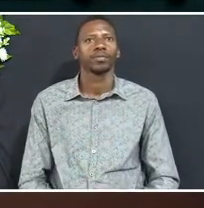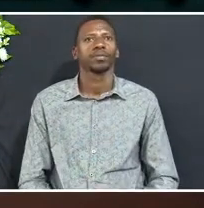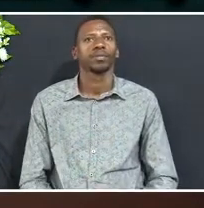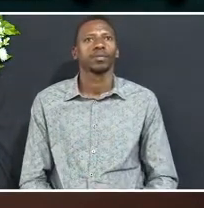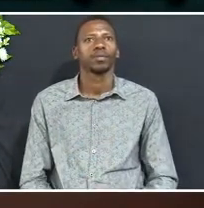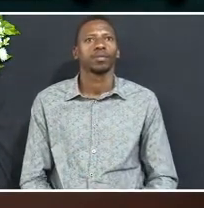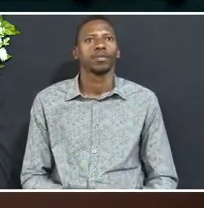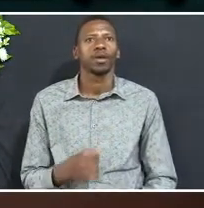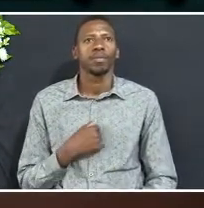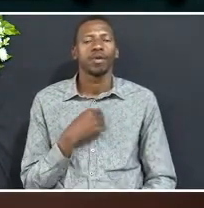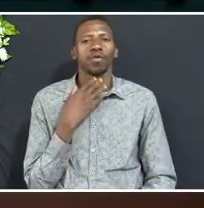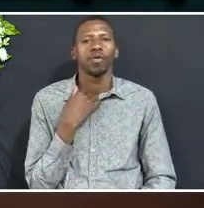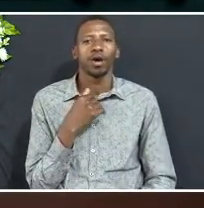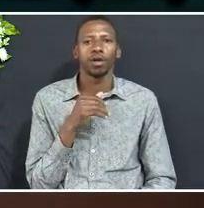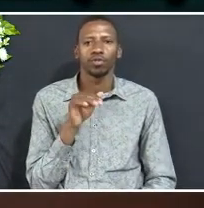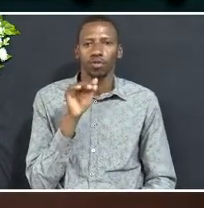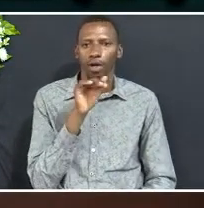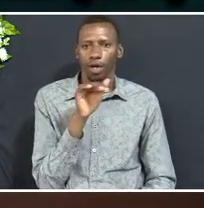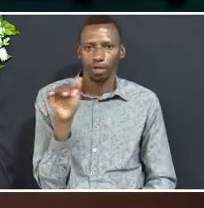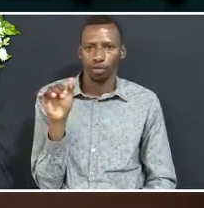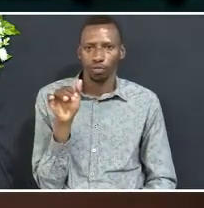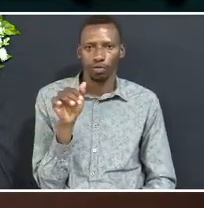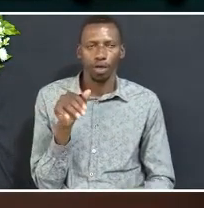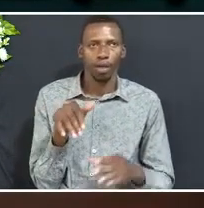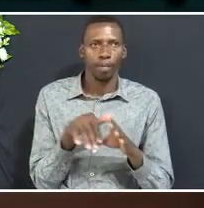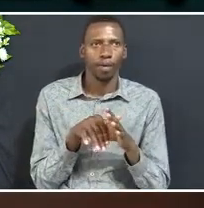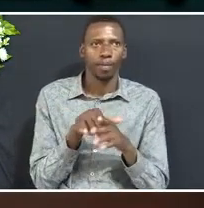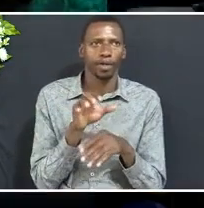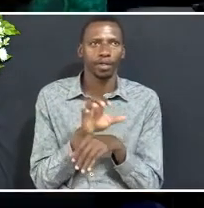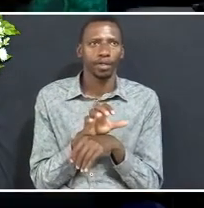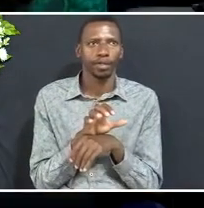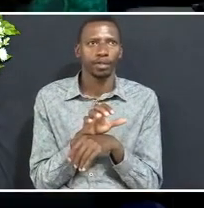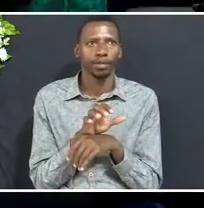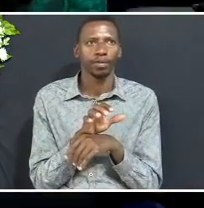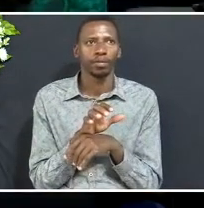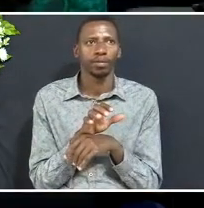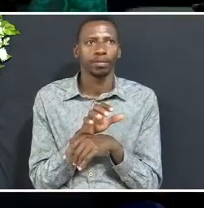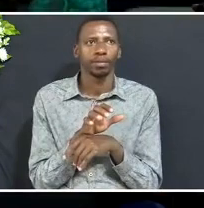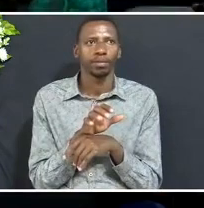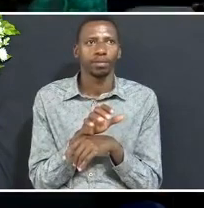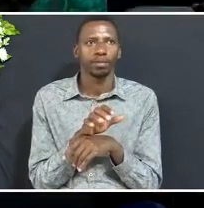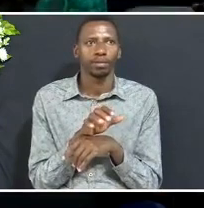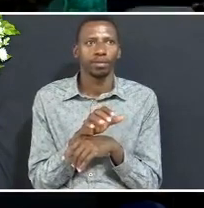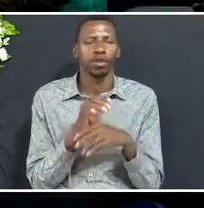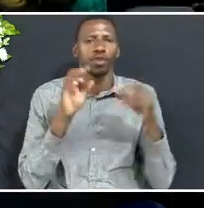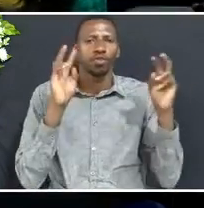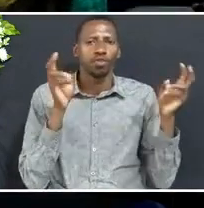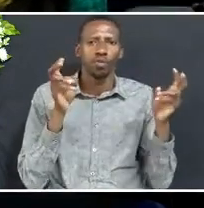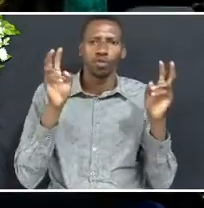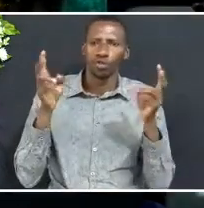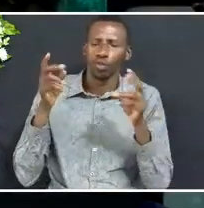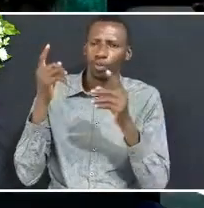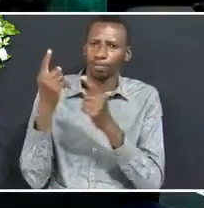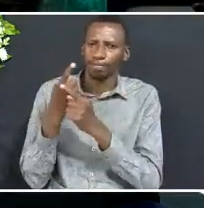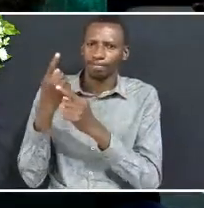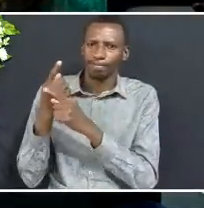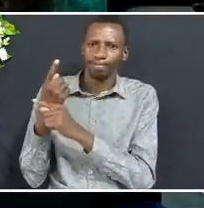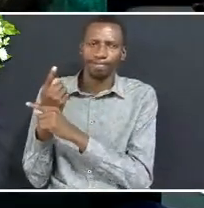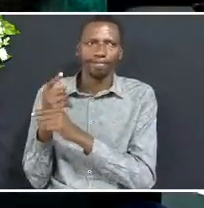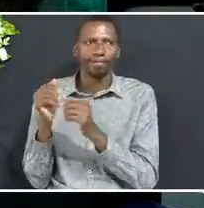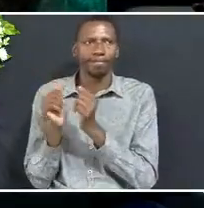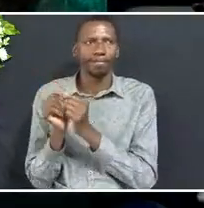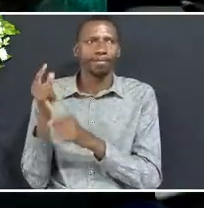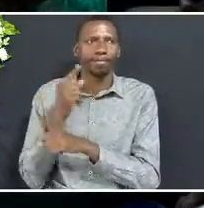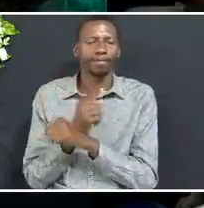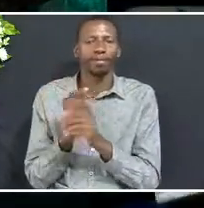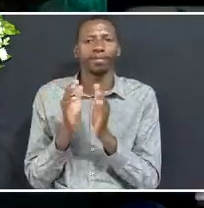I want to challenge you, church members. We've been going through several topics of the 10 days of prayer, but